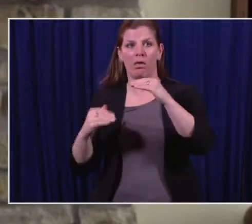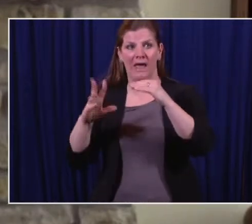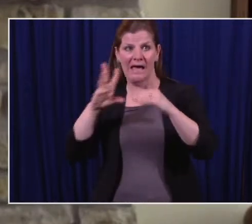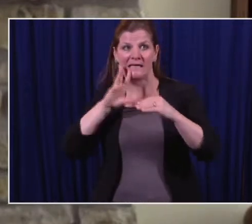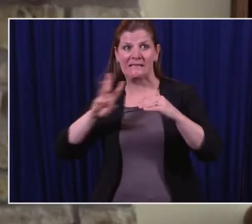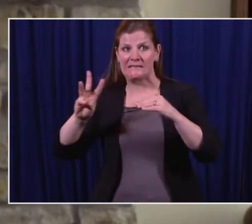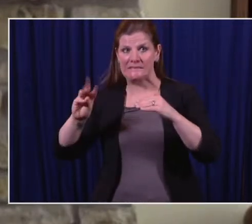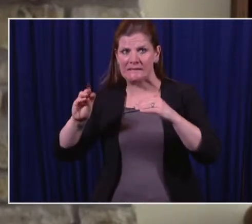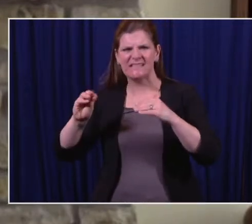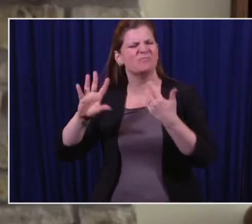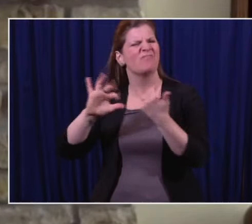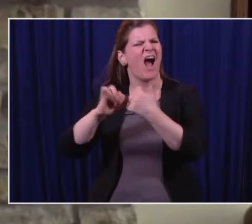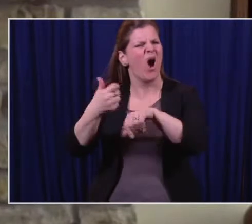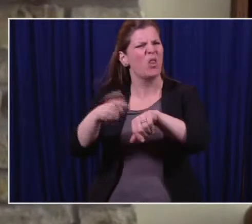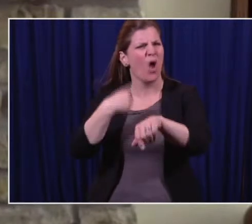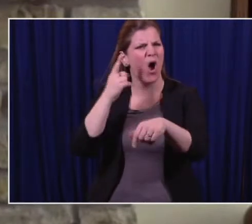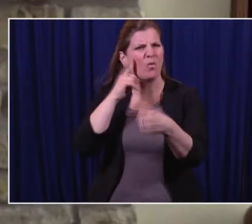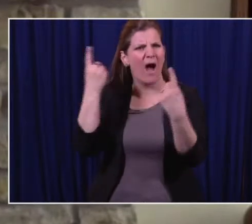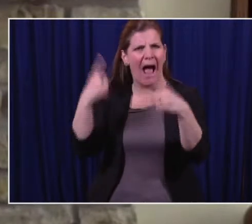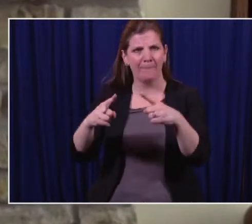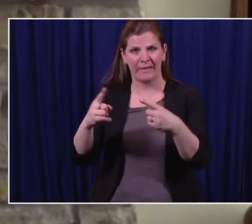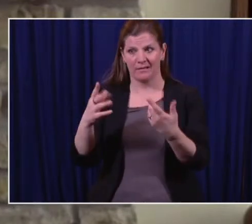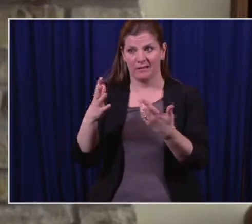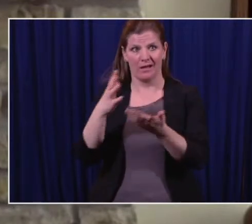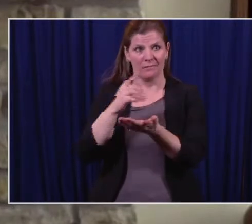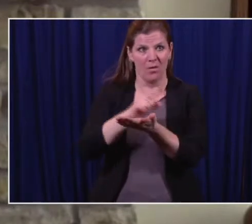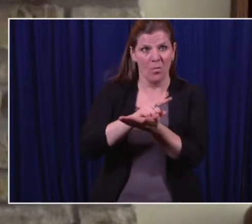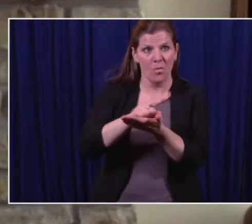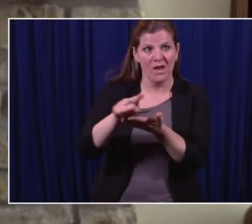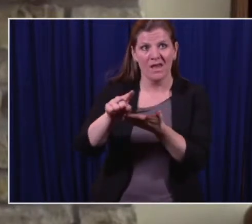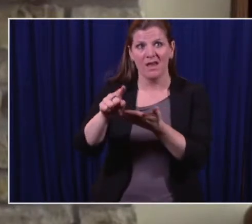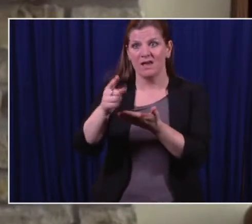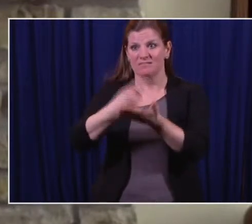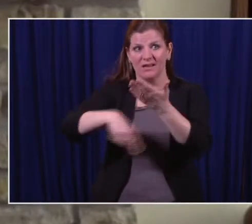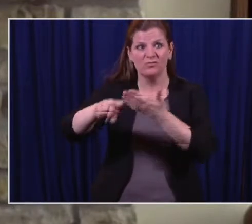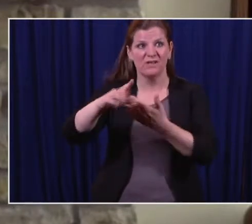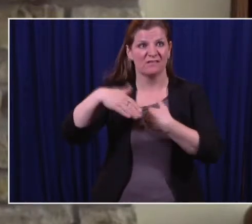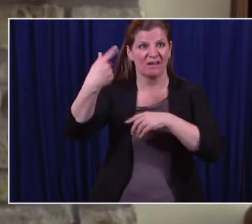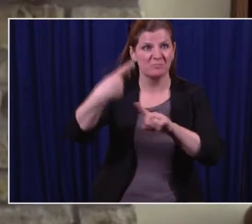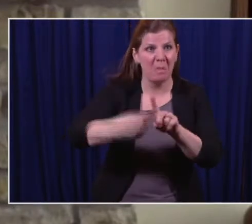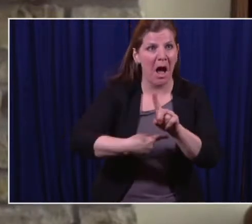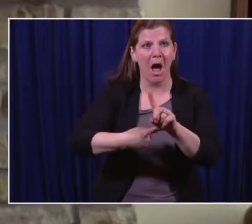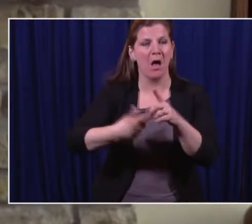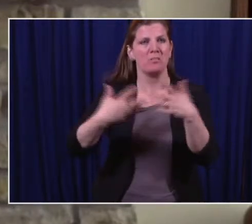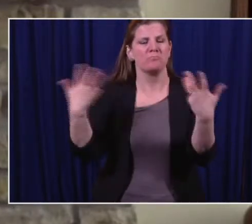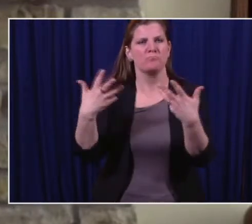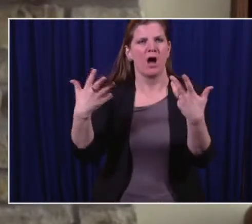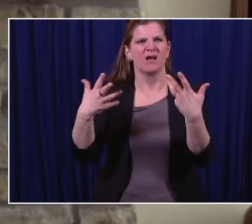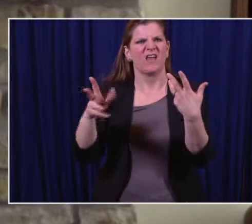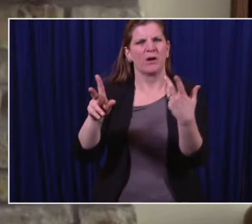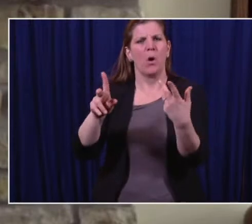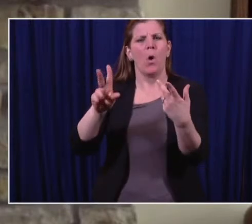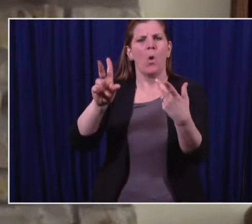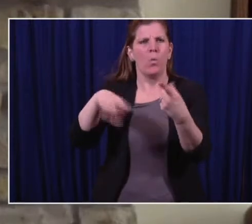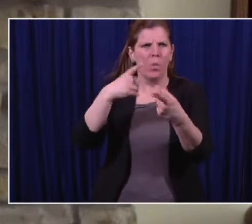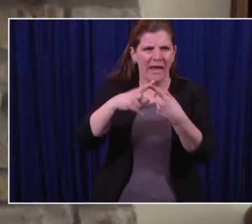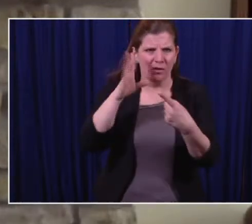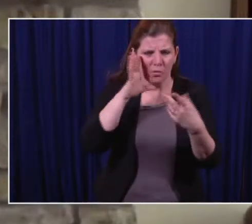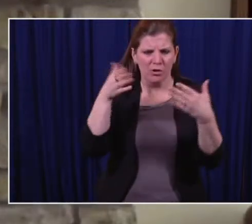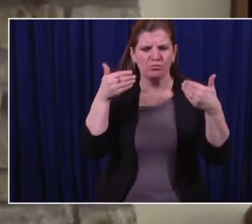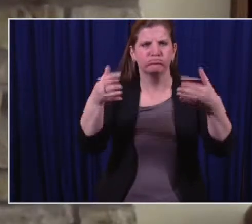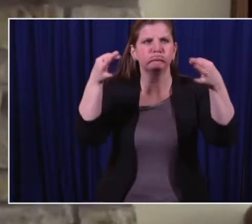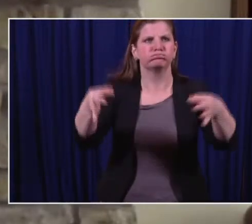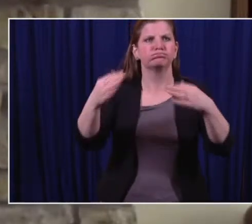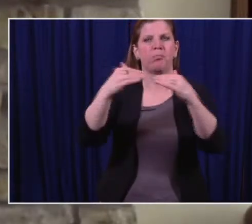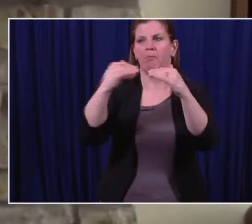or longer? And what do you have a percentage of coverage for 65 and above that would trigger all of this change? Yeah, Eric, you want to put the